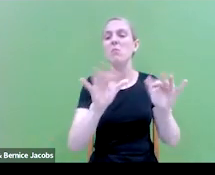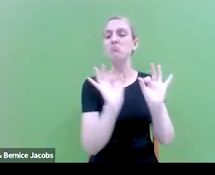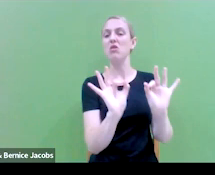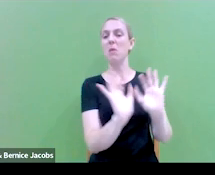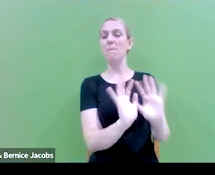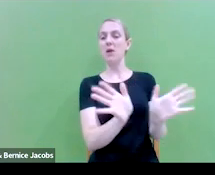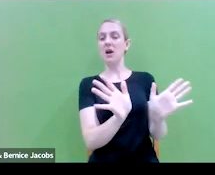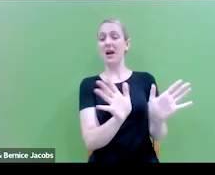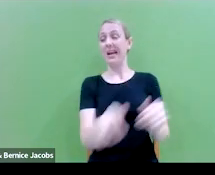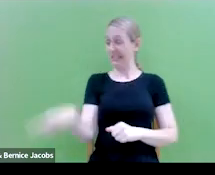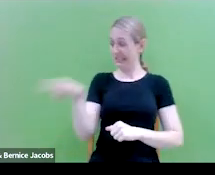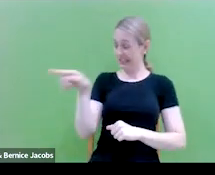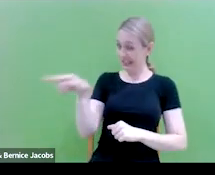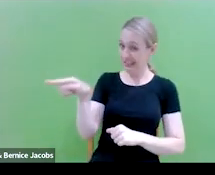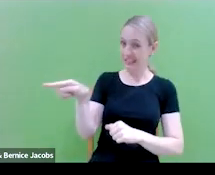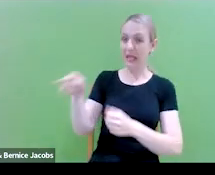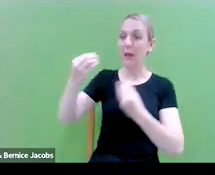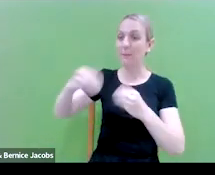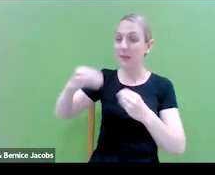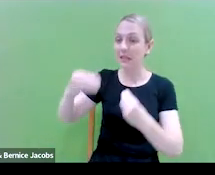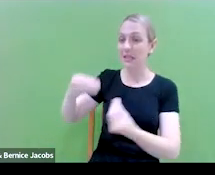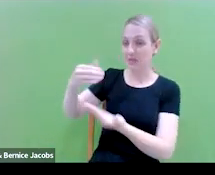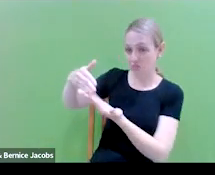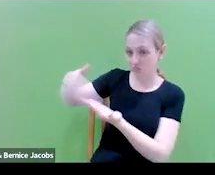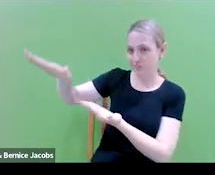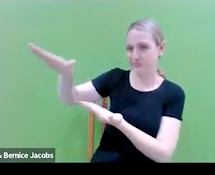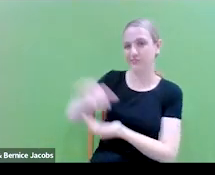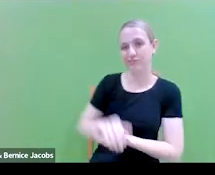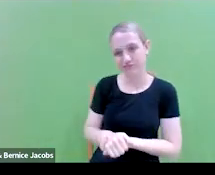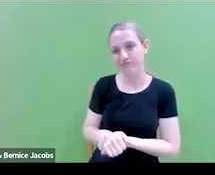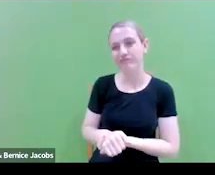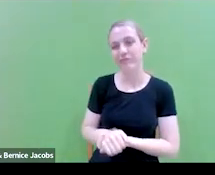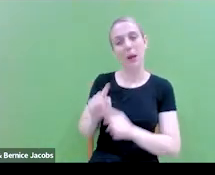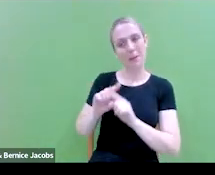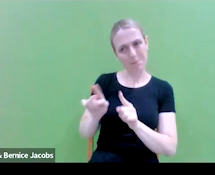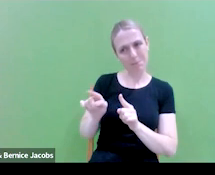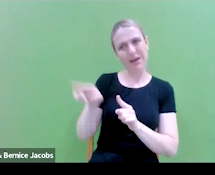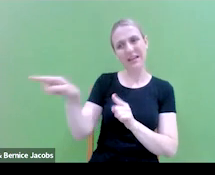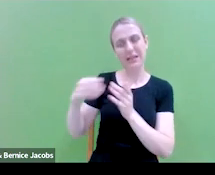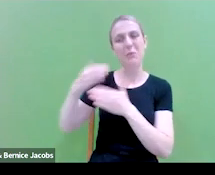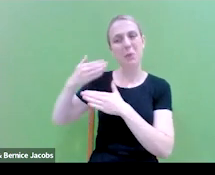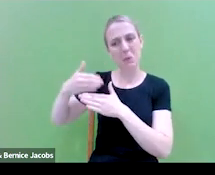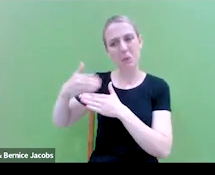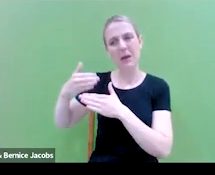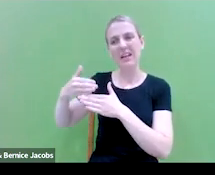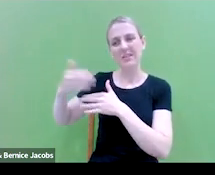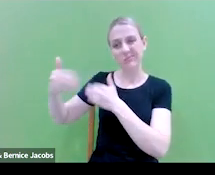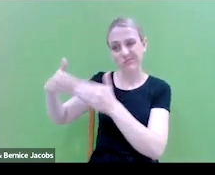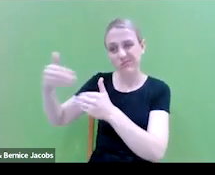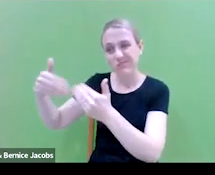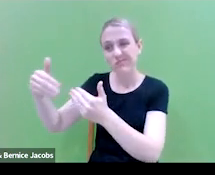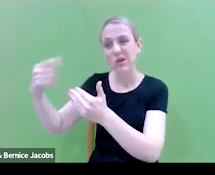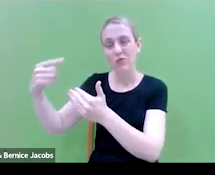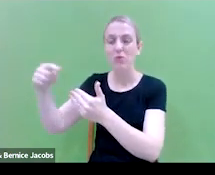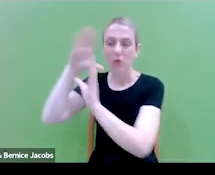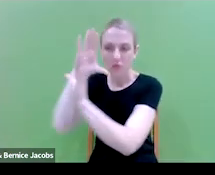lost his architectural practice kind of status, but continued to work as a specialist in this field.